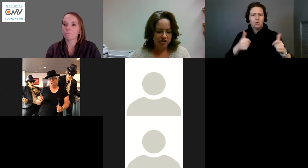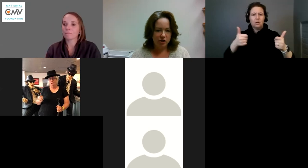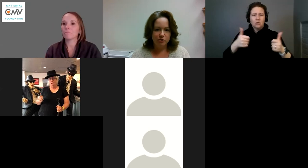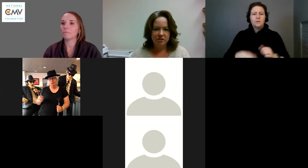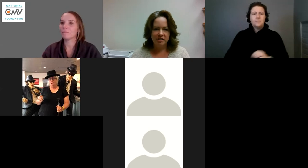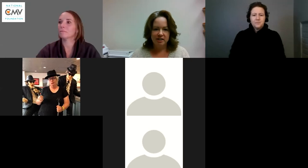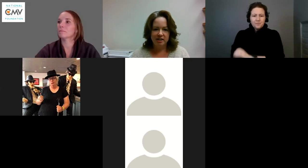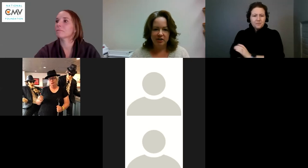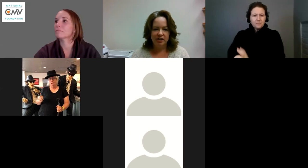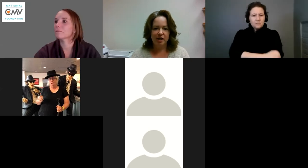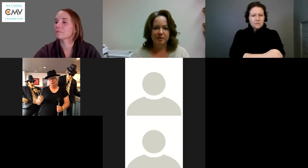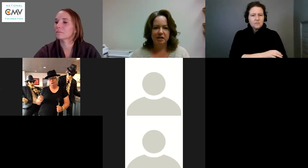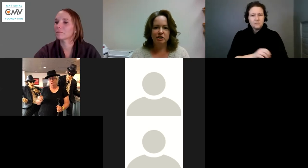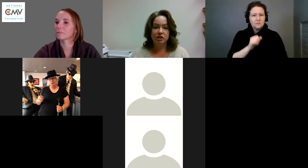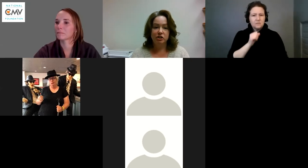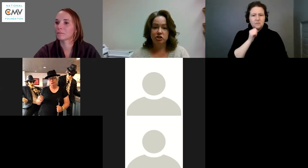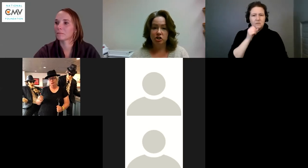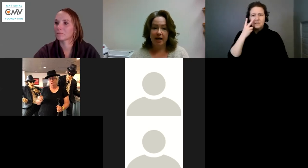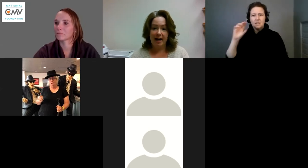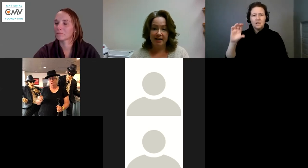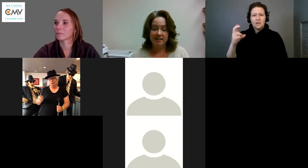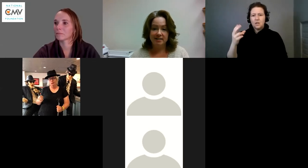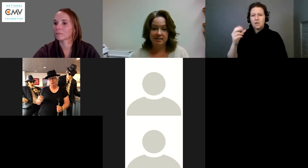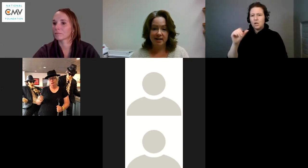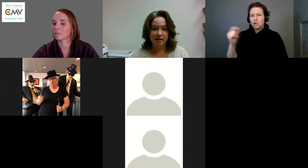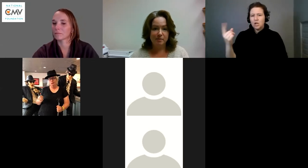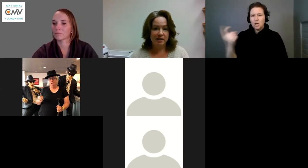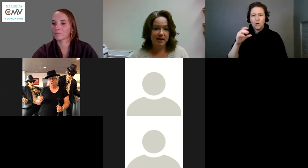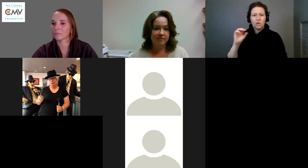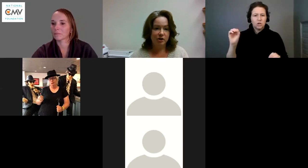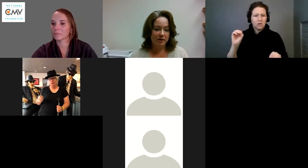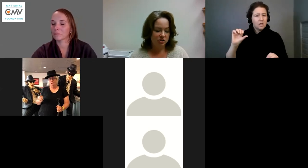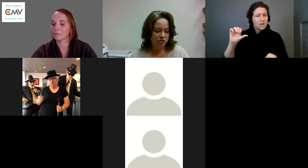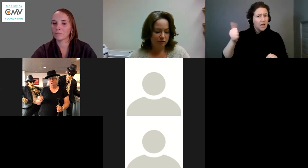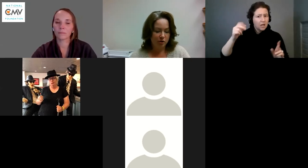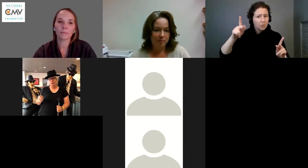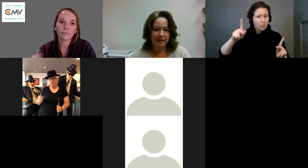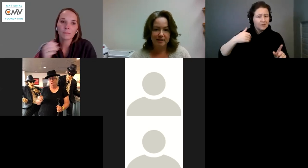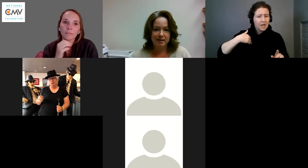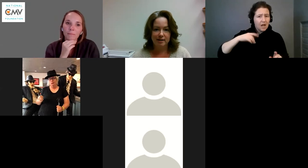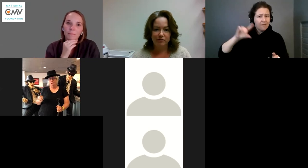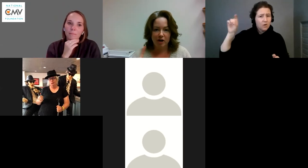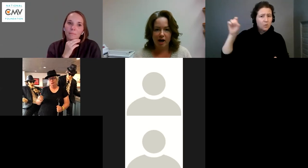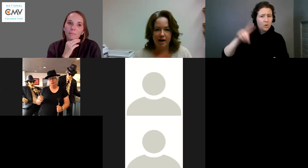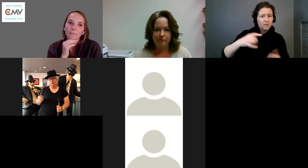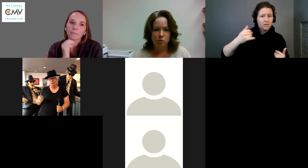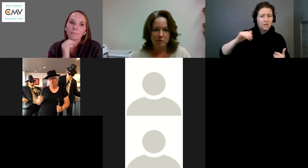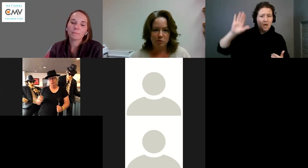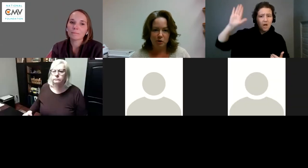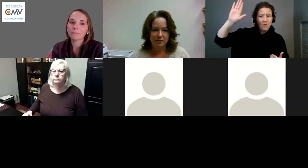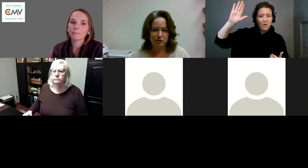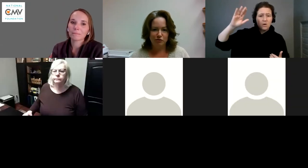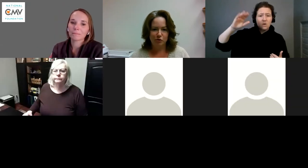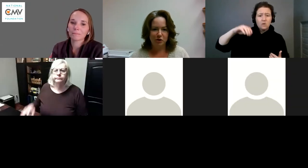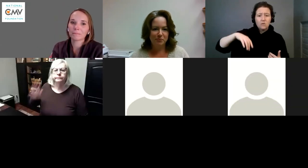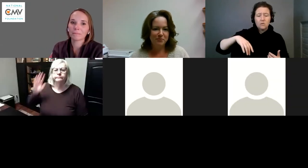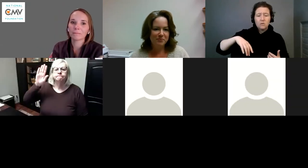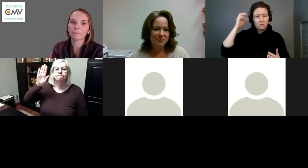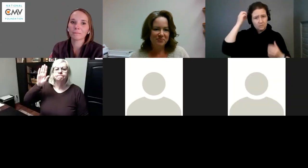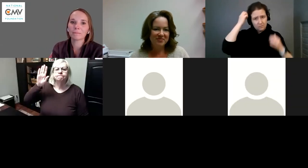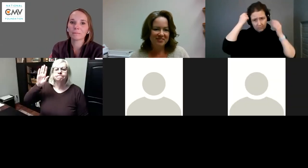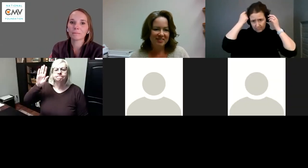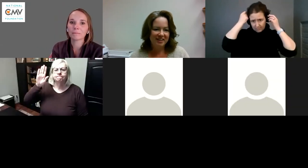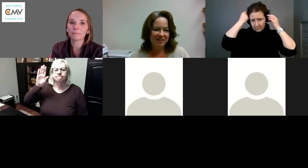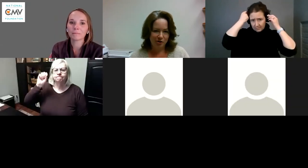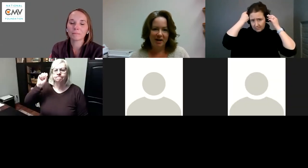I don't see anything coming into the chat. Does anybody have a question for Amanda? And if not, I have one more question for you.